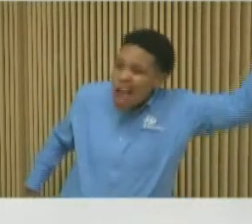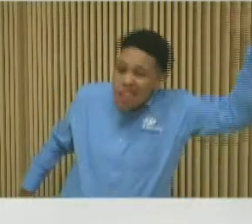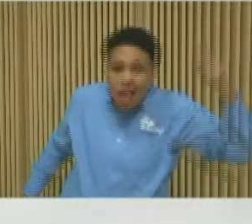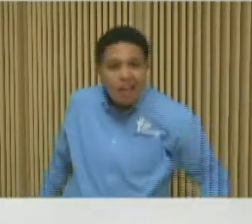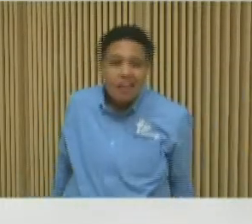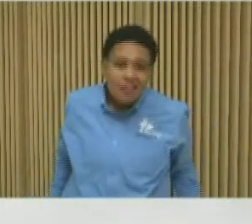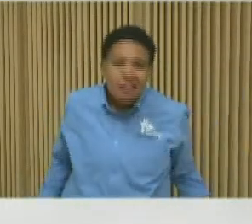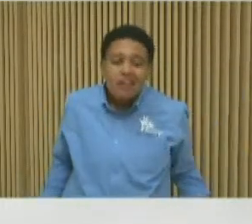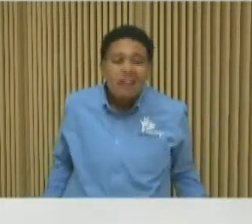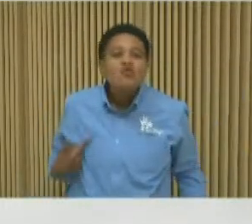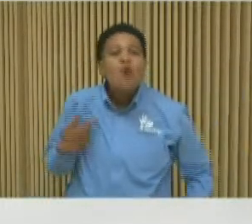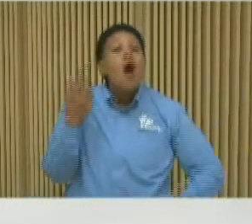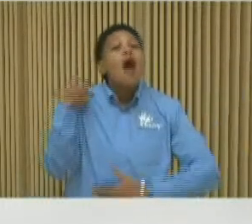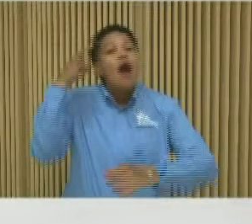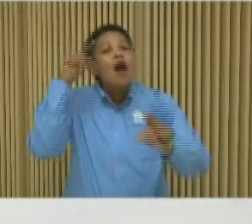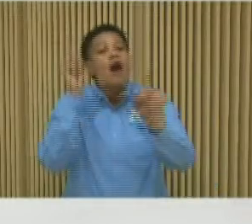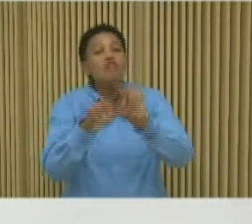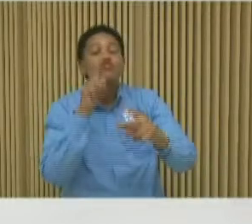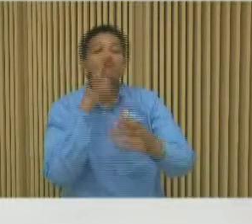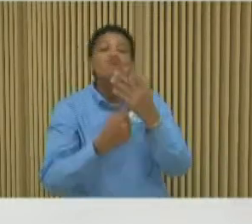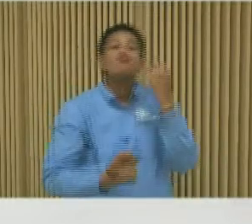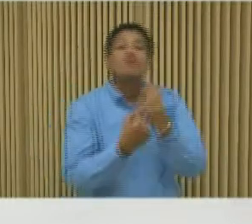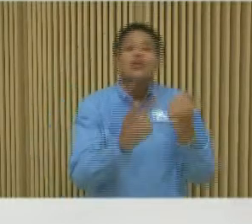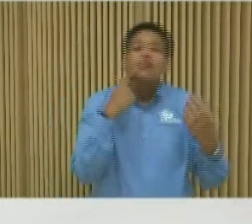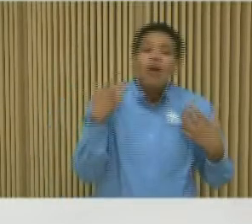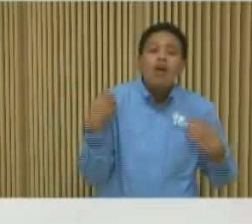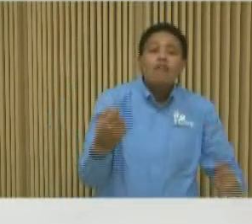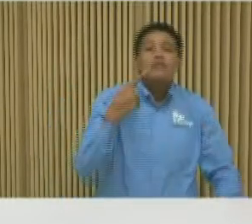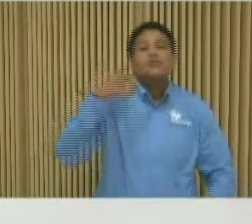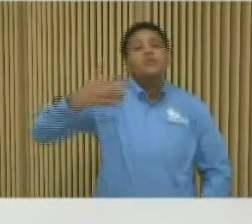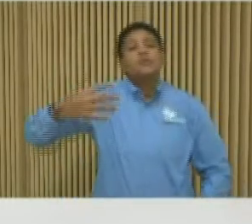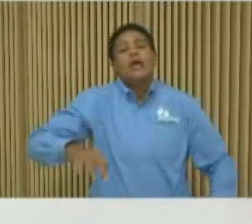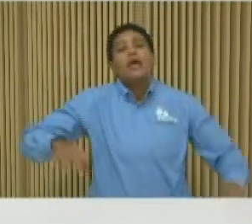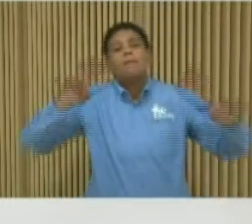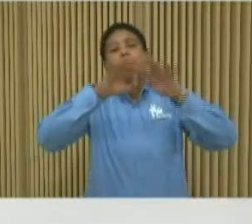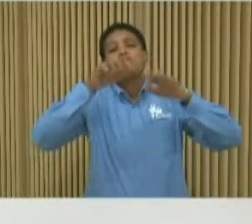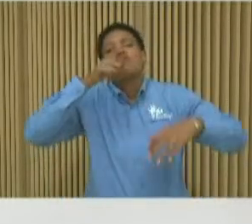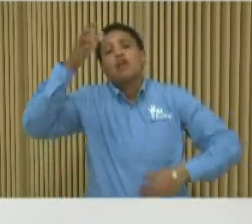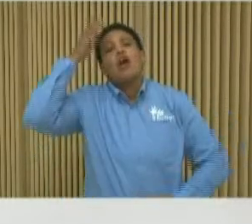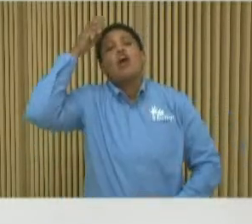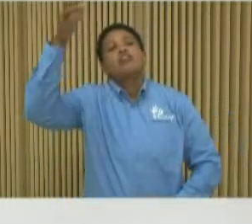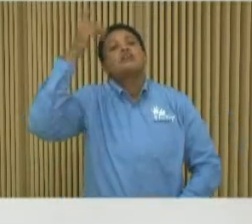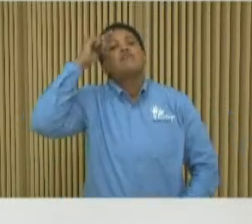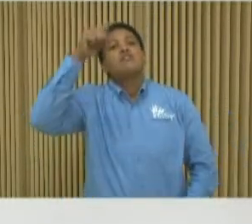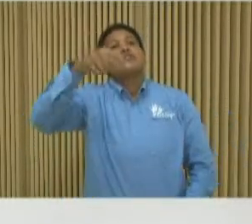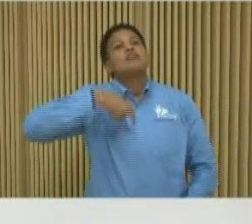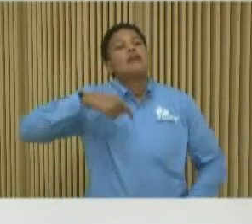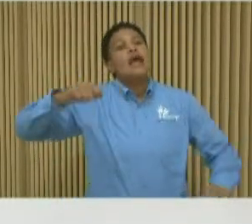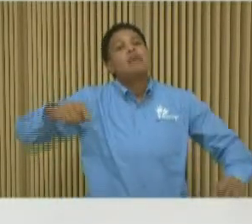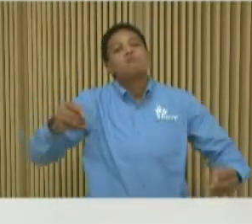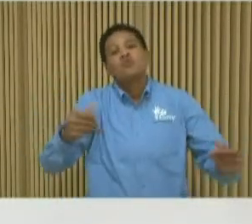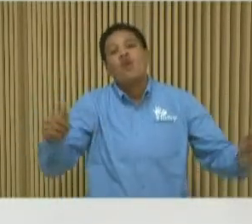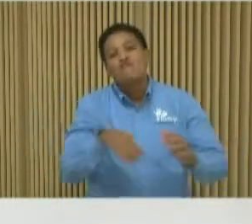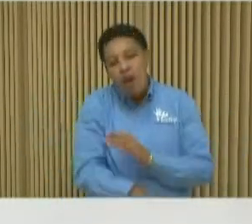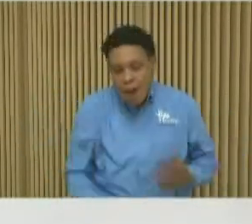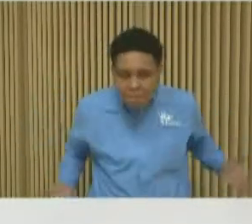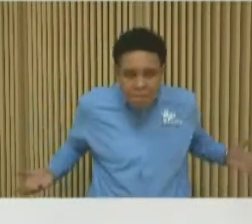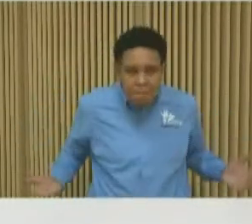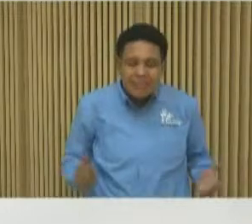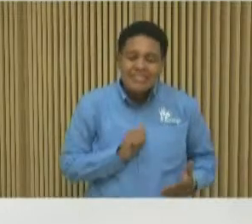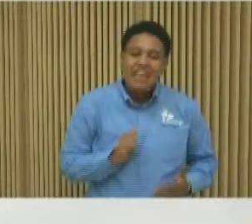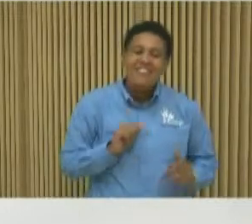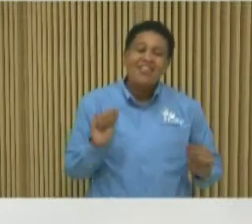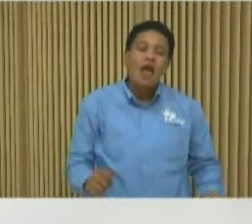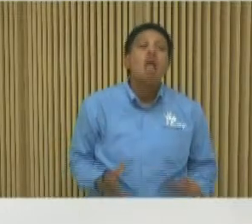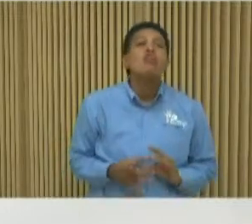agree, trust and confidence are important concepts for us to be able to solve crime. Okay. Now, I can